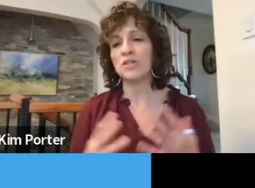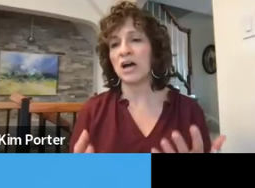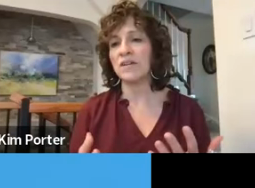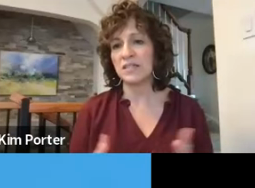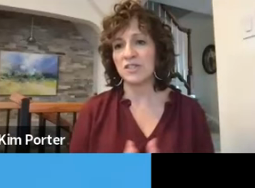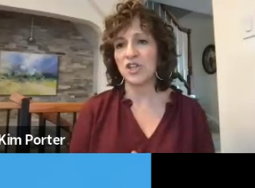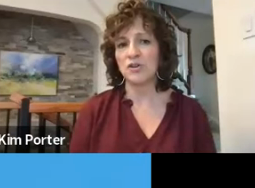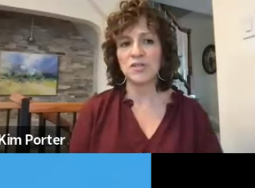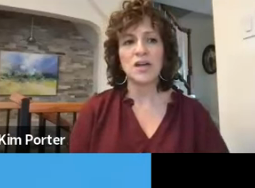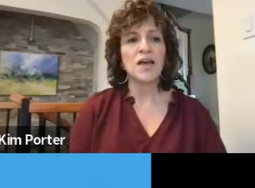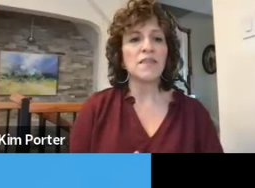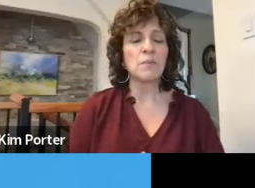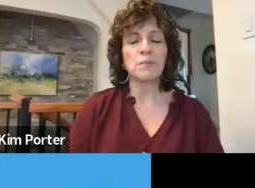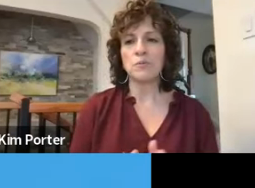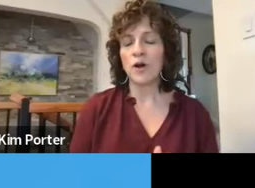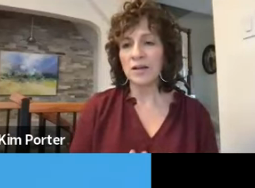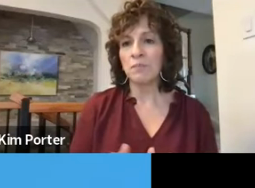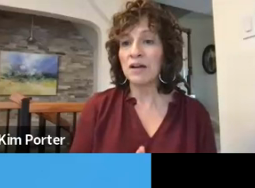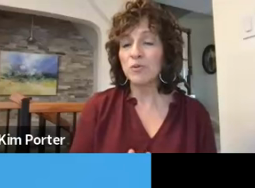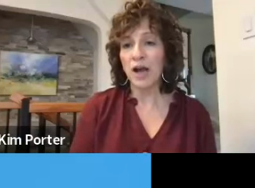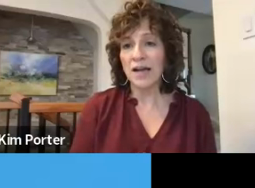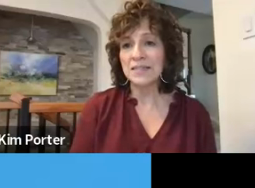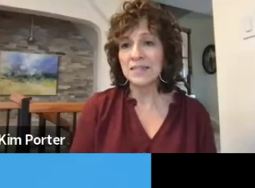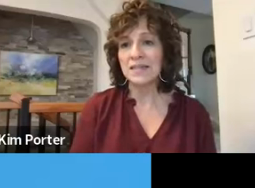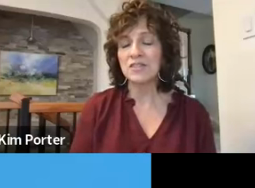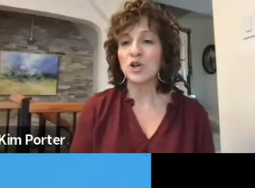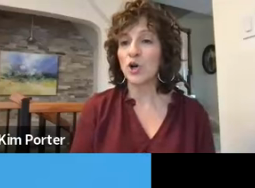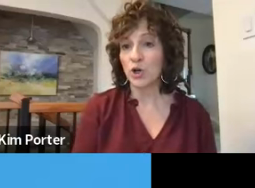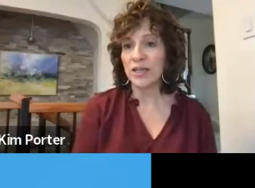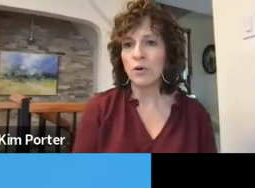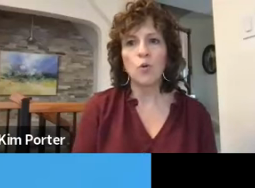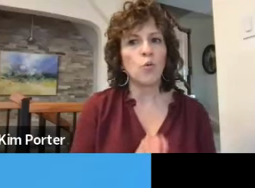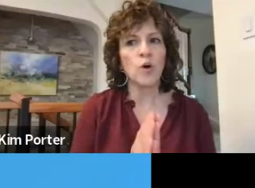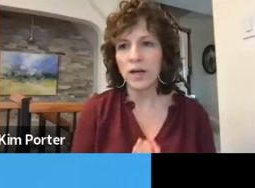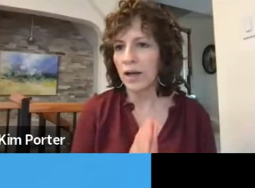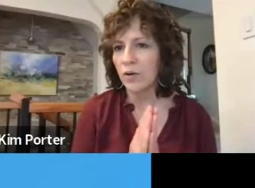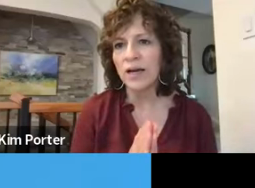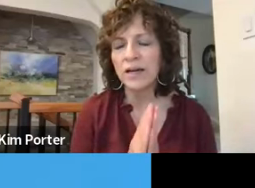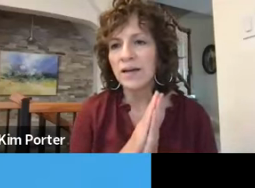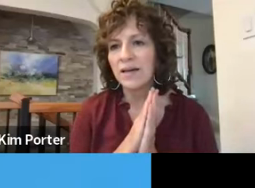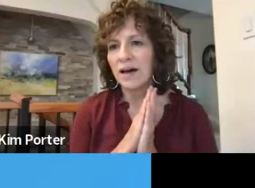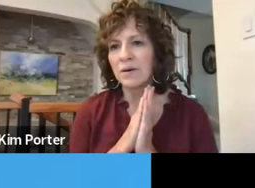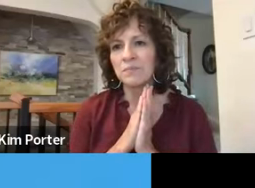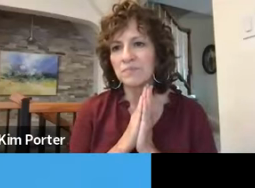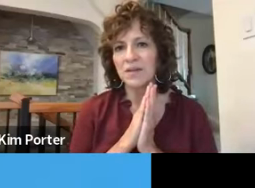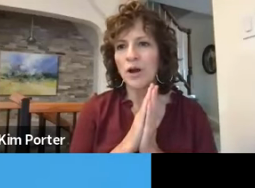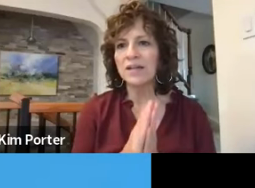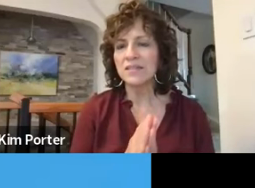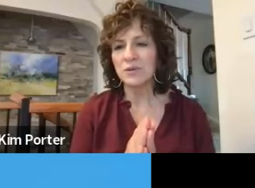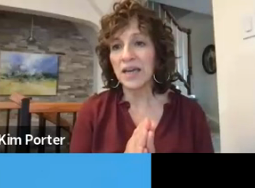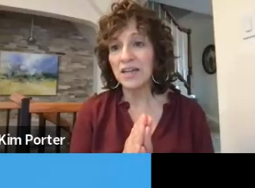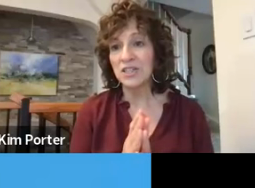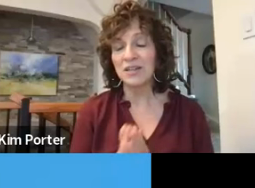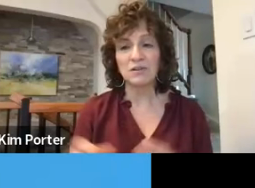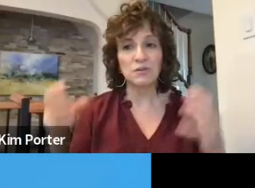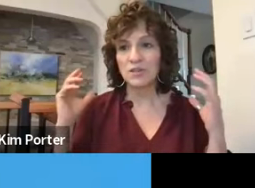There's so much evidence that shows that mindful practices can start early. What a great practice